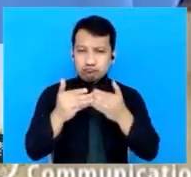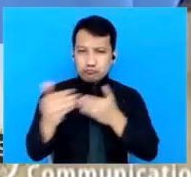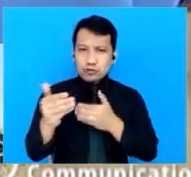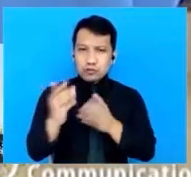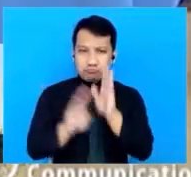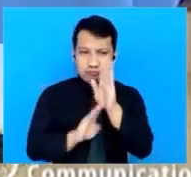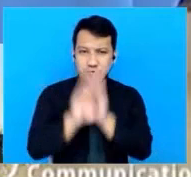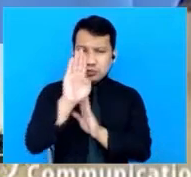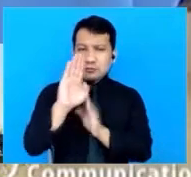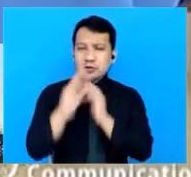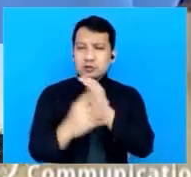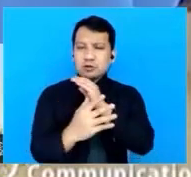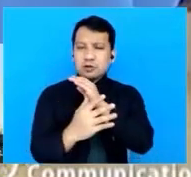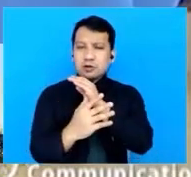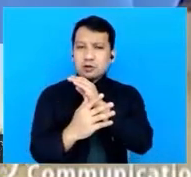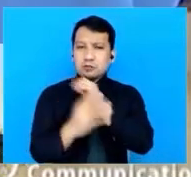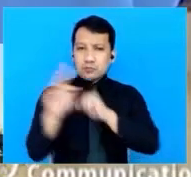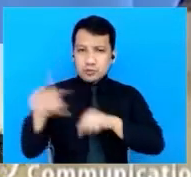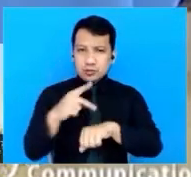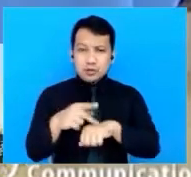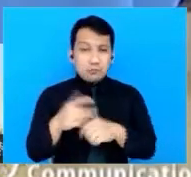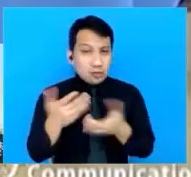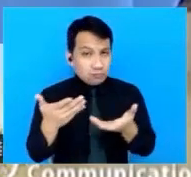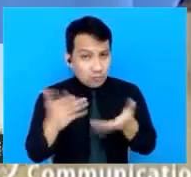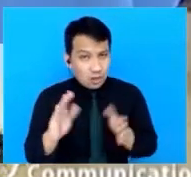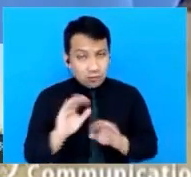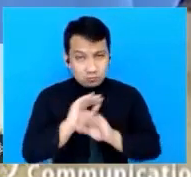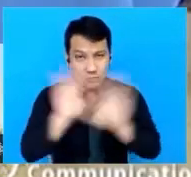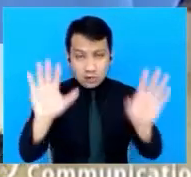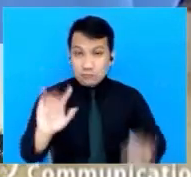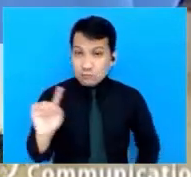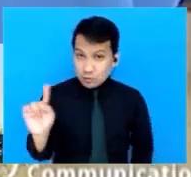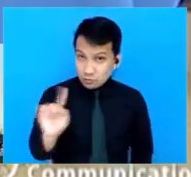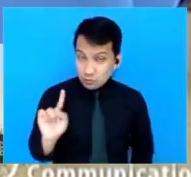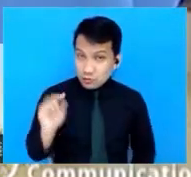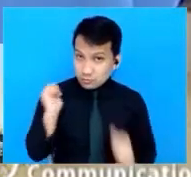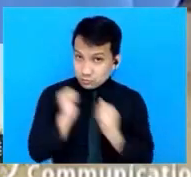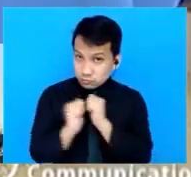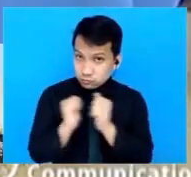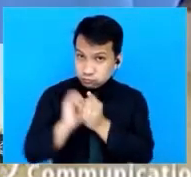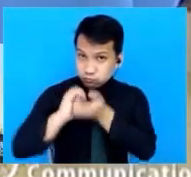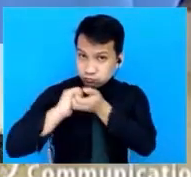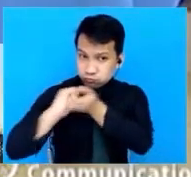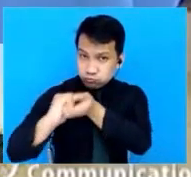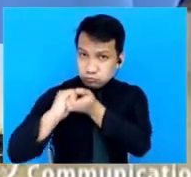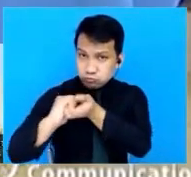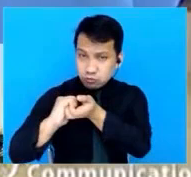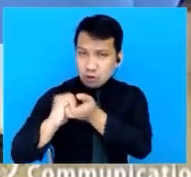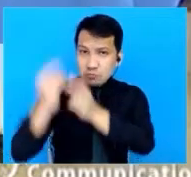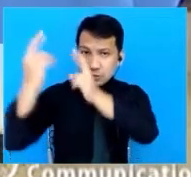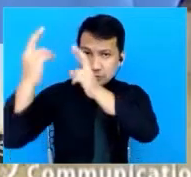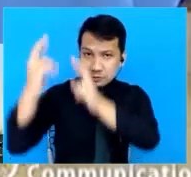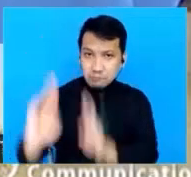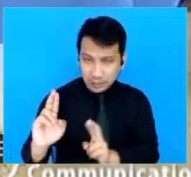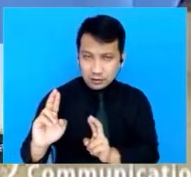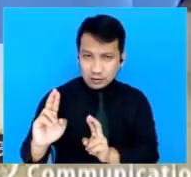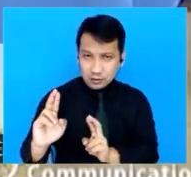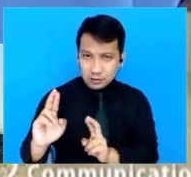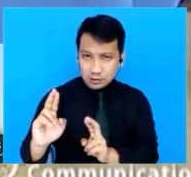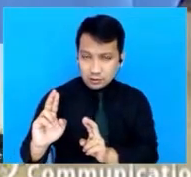let me be clear. What we mean is partnership that respects our people's